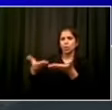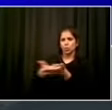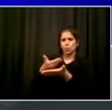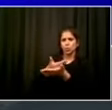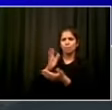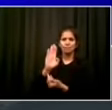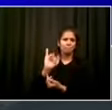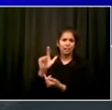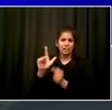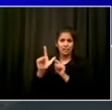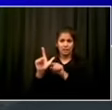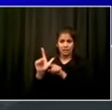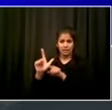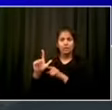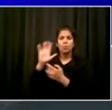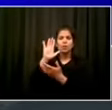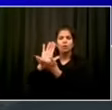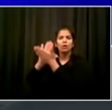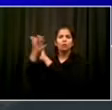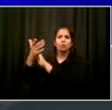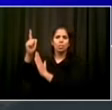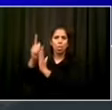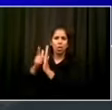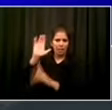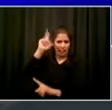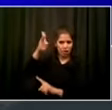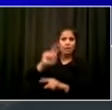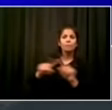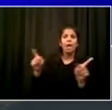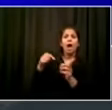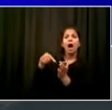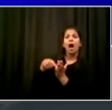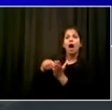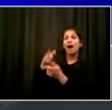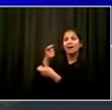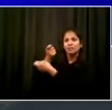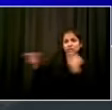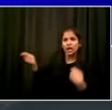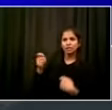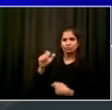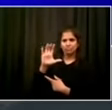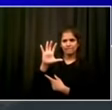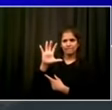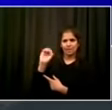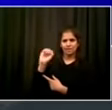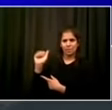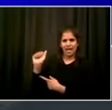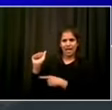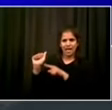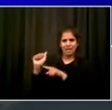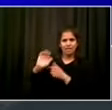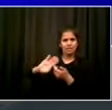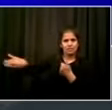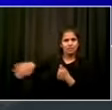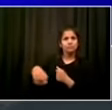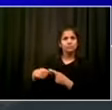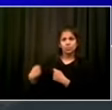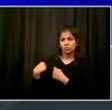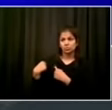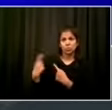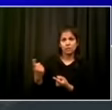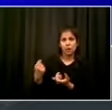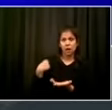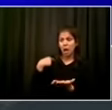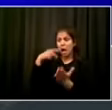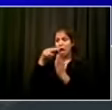the provisions in 50A that held back transparency while still protecting the valid security personal information